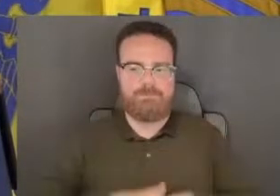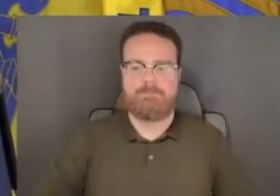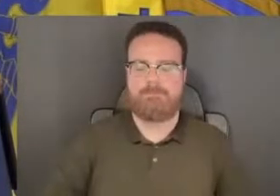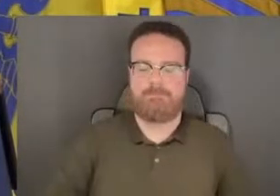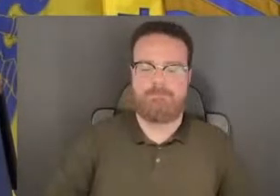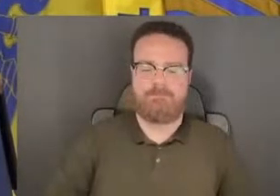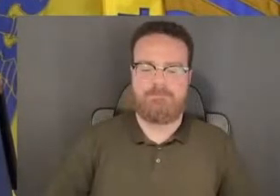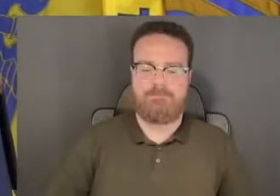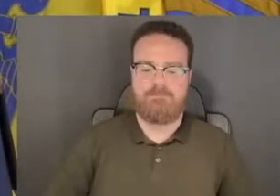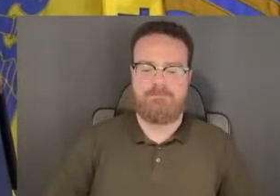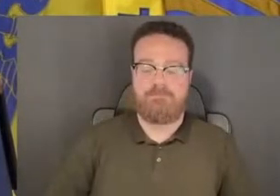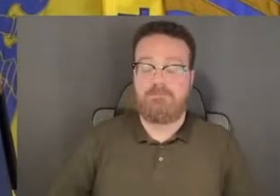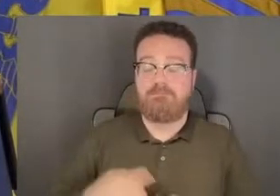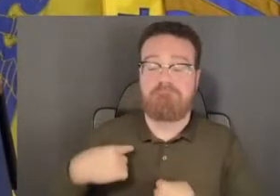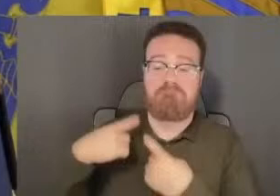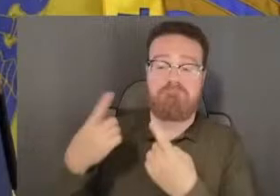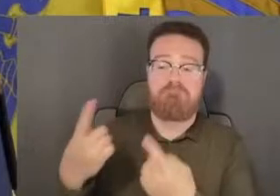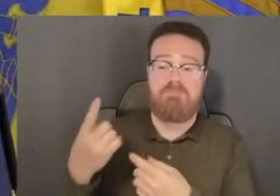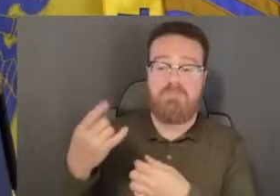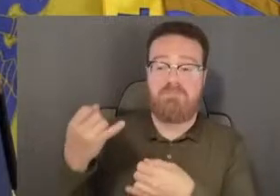For the last 50 years,